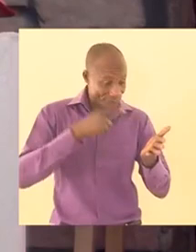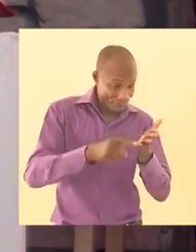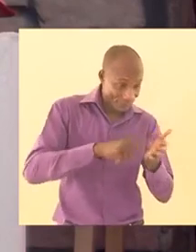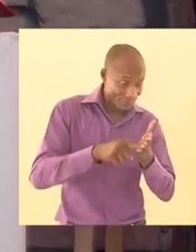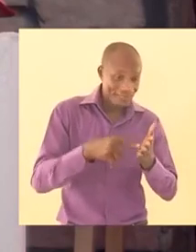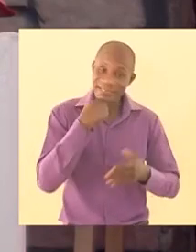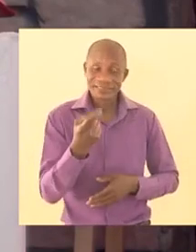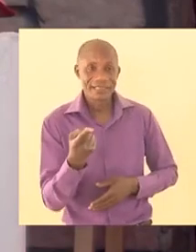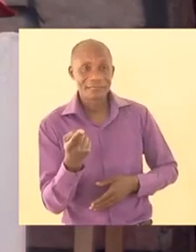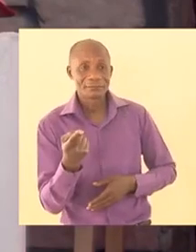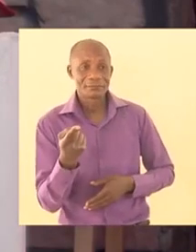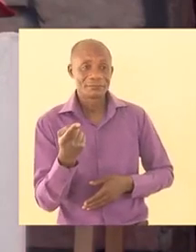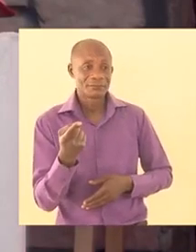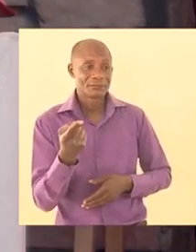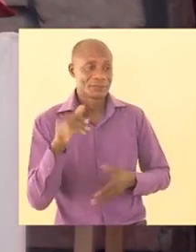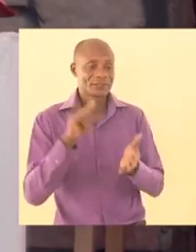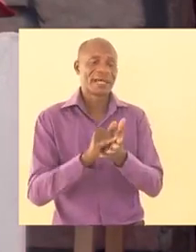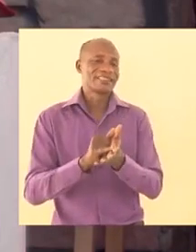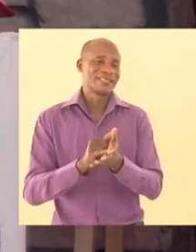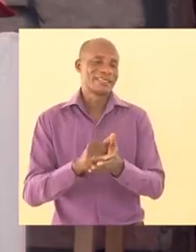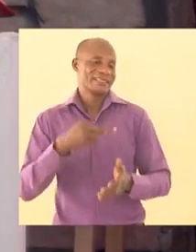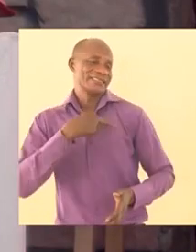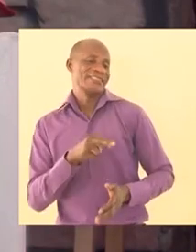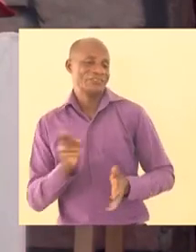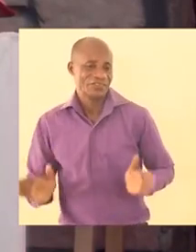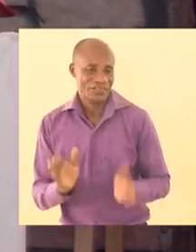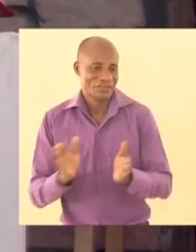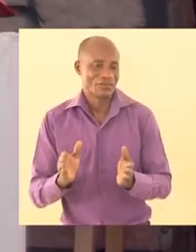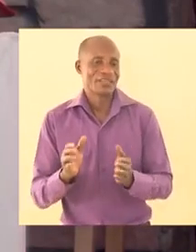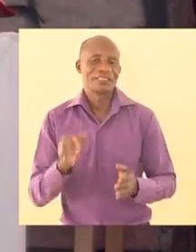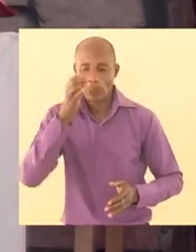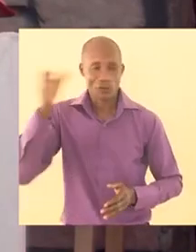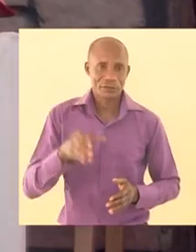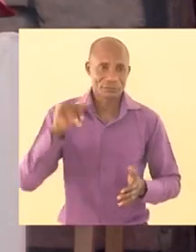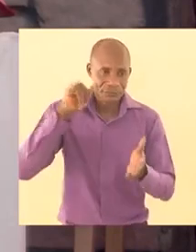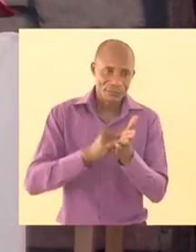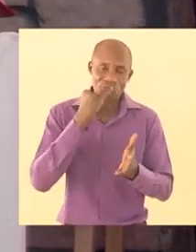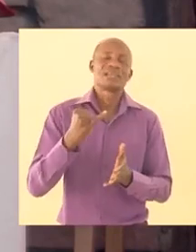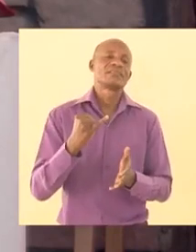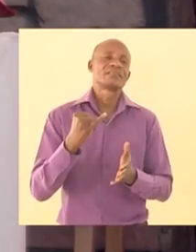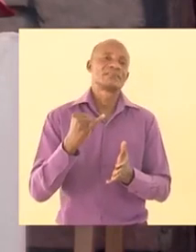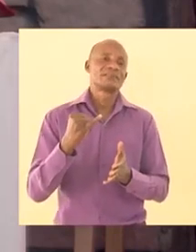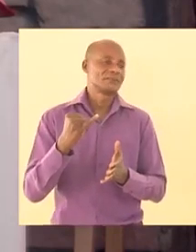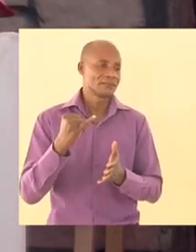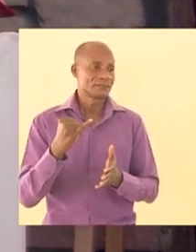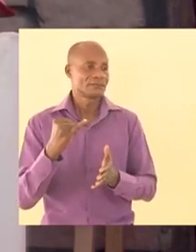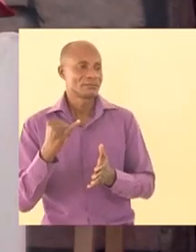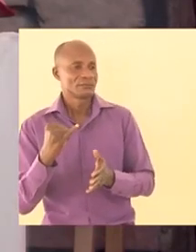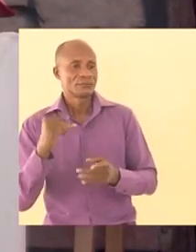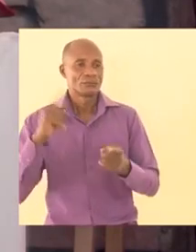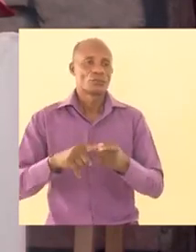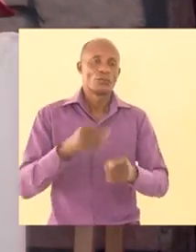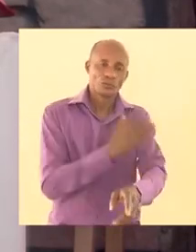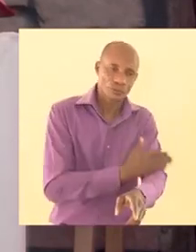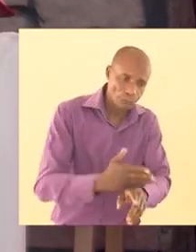fuels corruption, that's part of the persecution. That's part of trying to blackmail religion and discredit